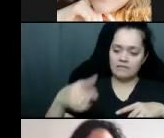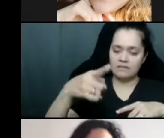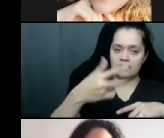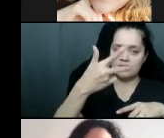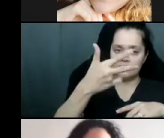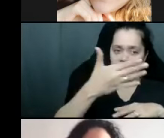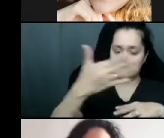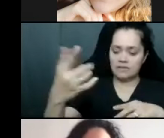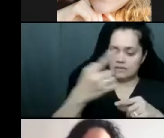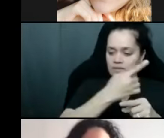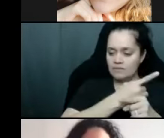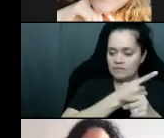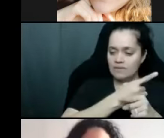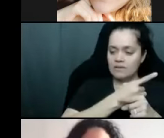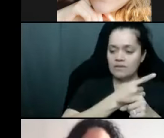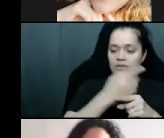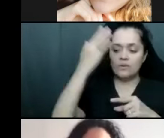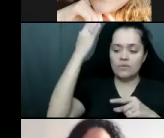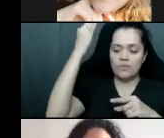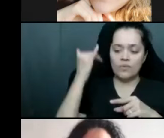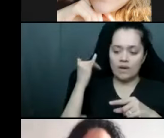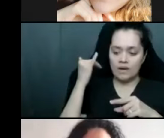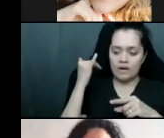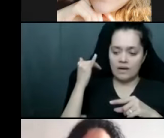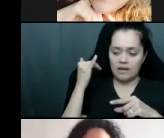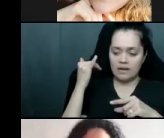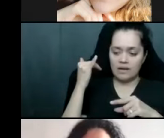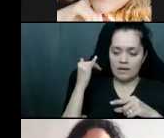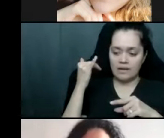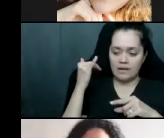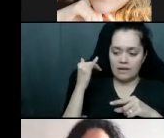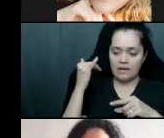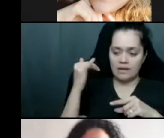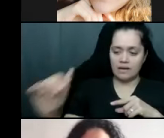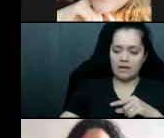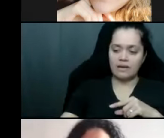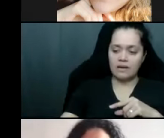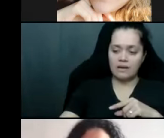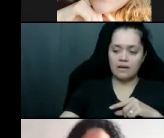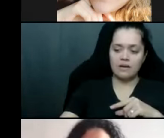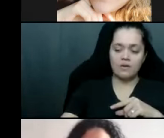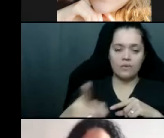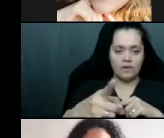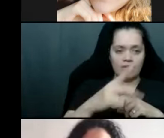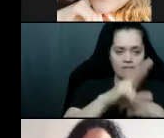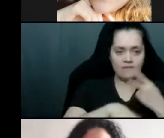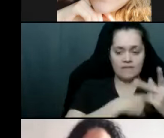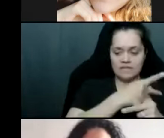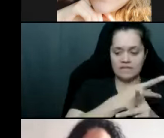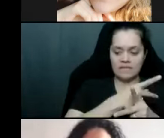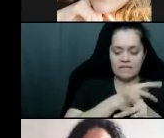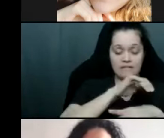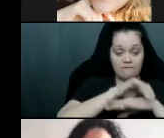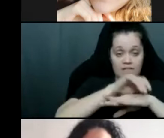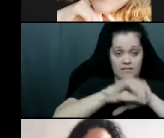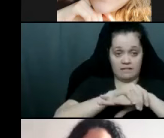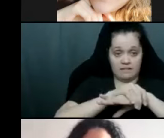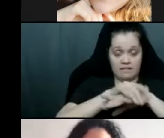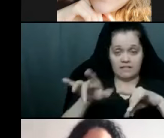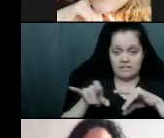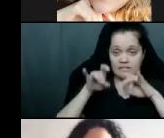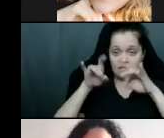right? So why is it that there's this version of English,